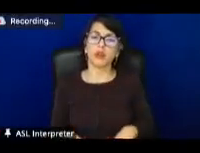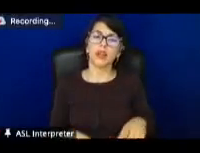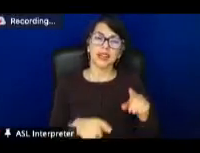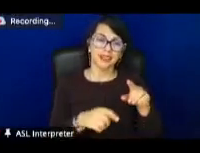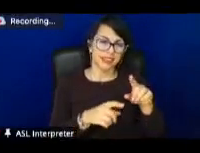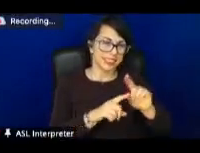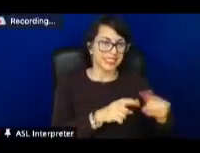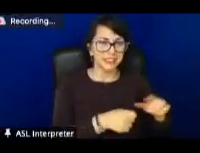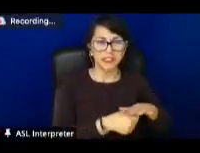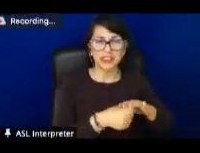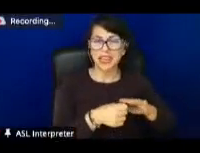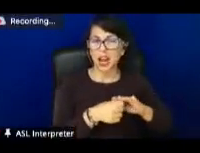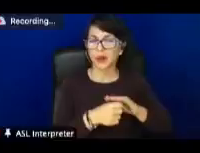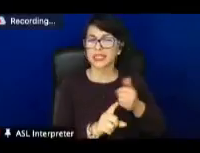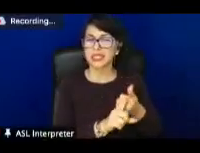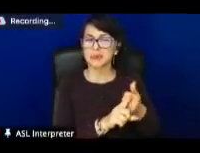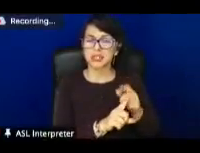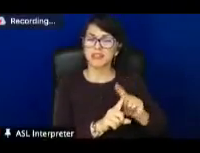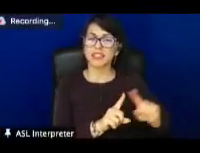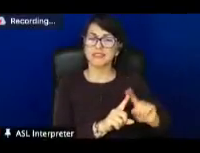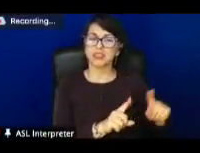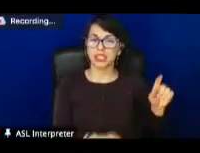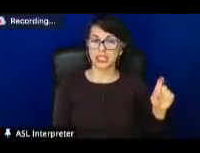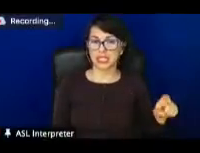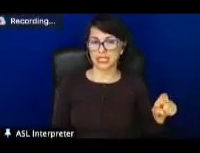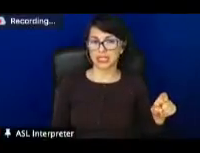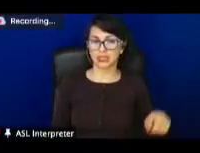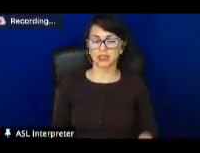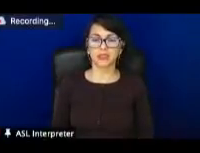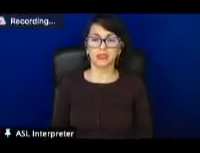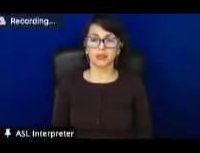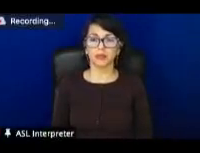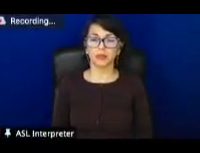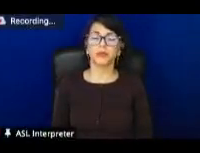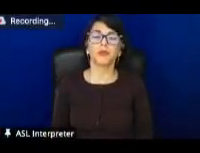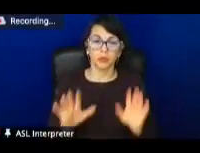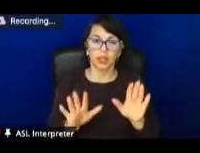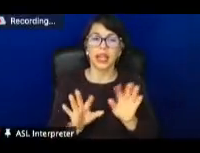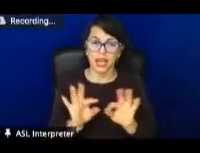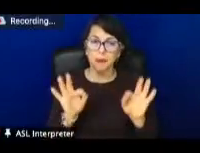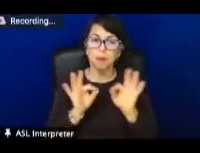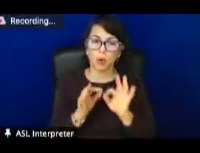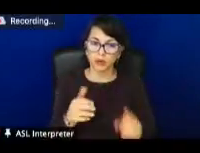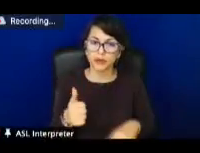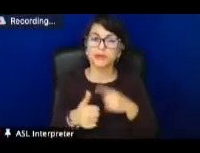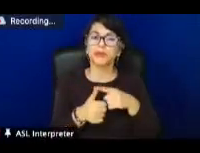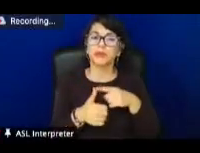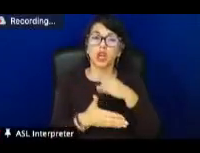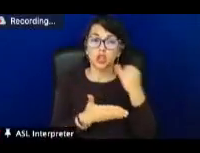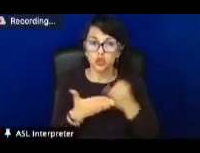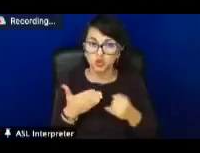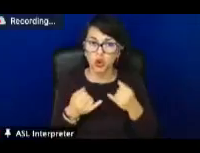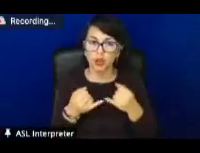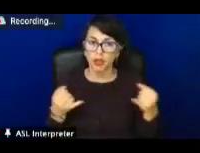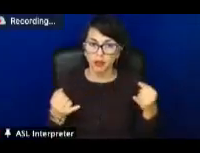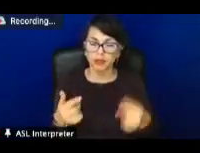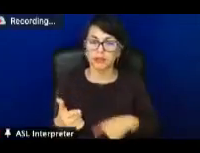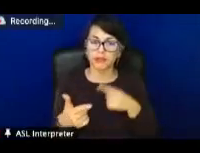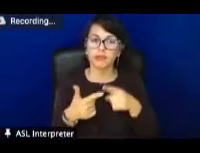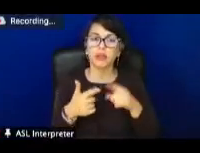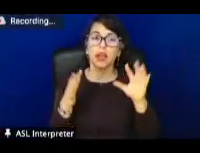areas. And, first there's how do we draw the lines? Then there's the input. And as